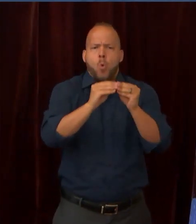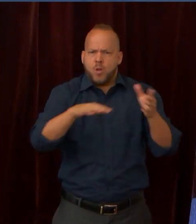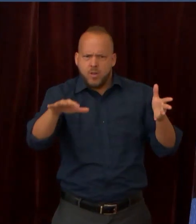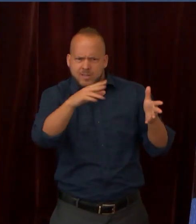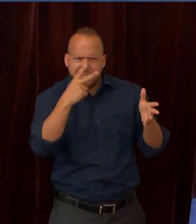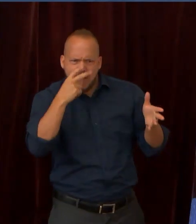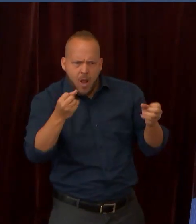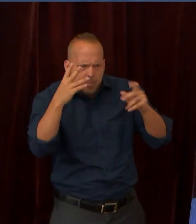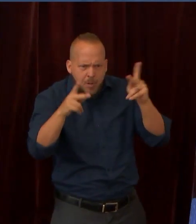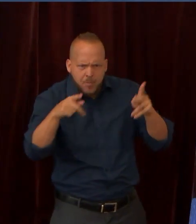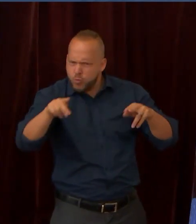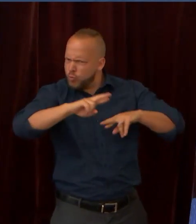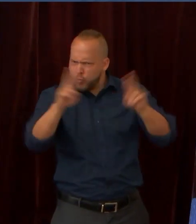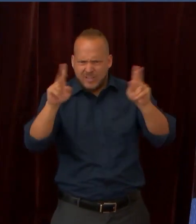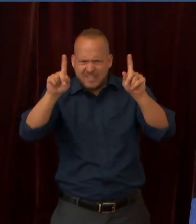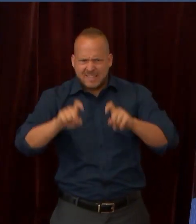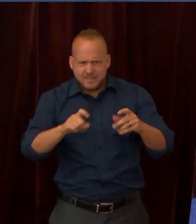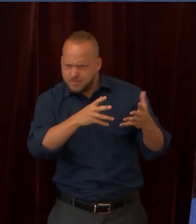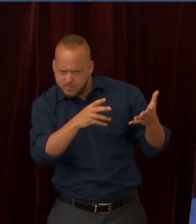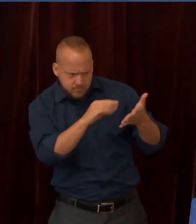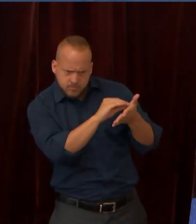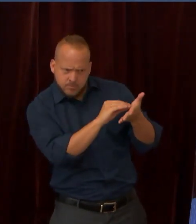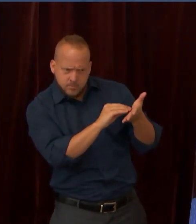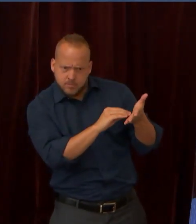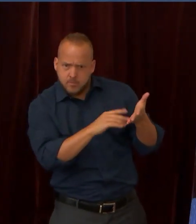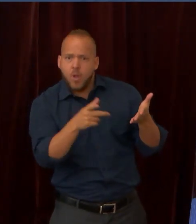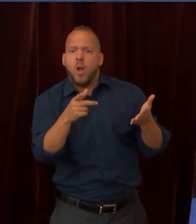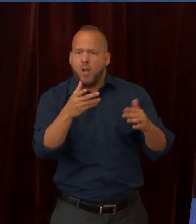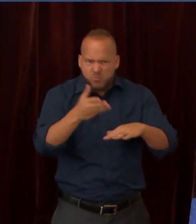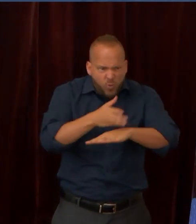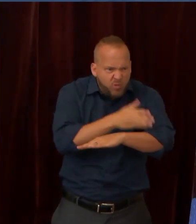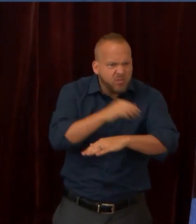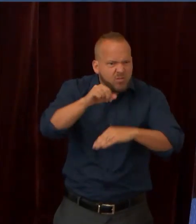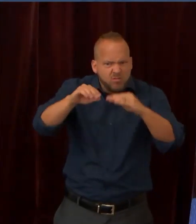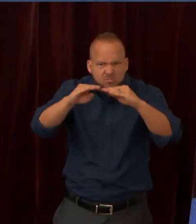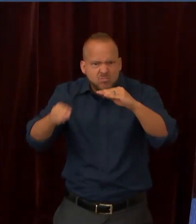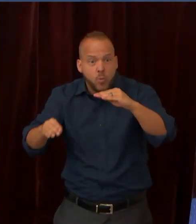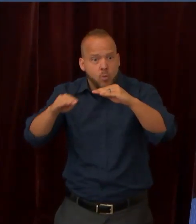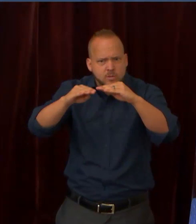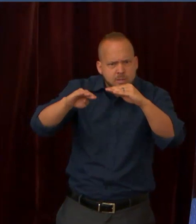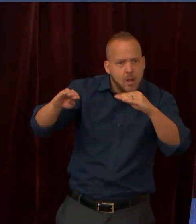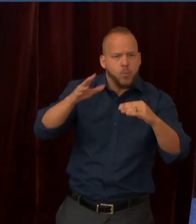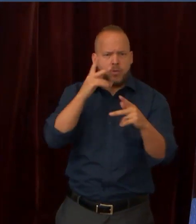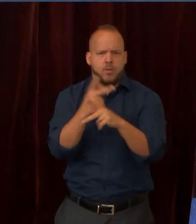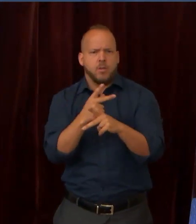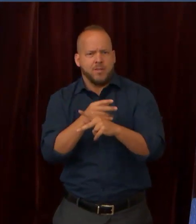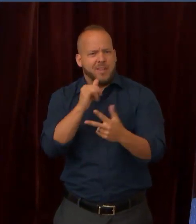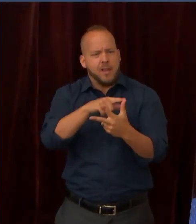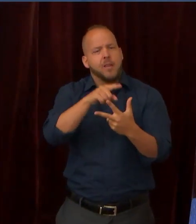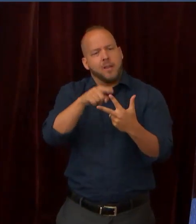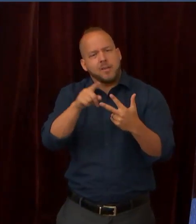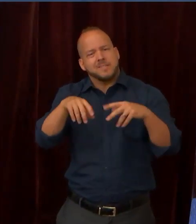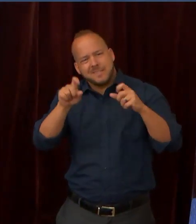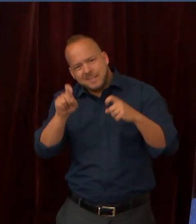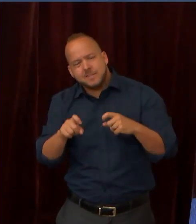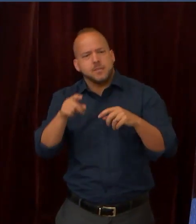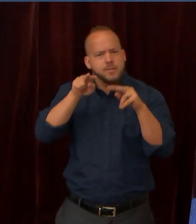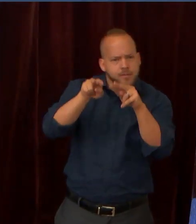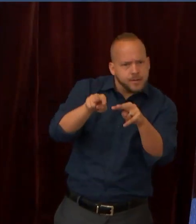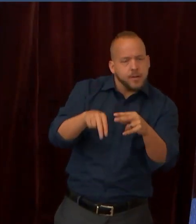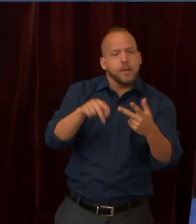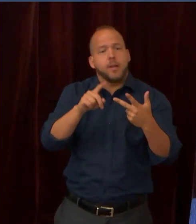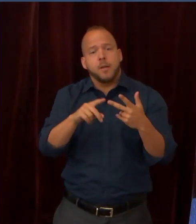contact testing. That means increasing ability to monitor isolation so people can be safe and isolated so they don't